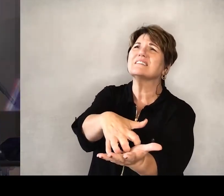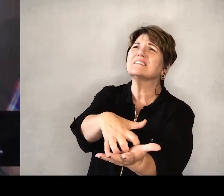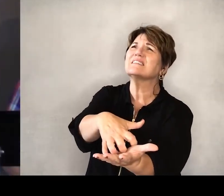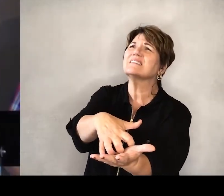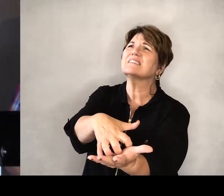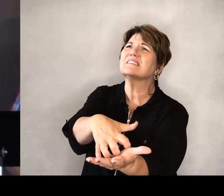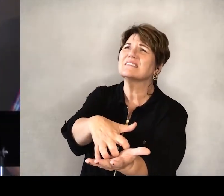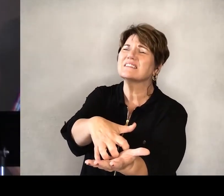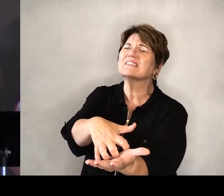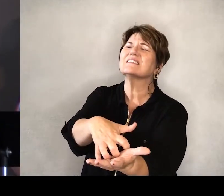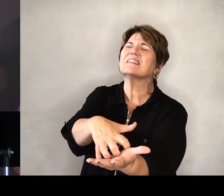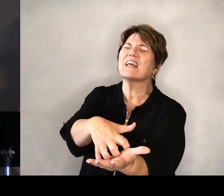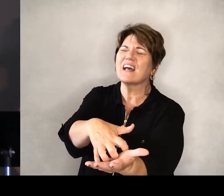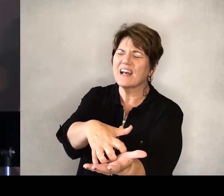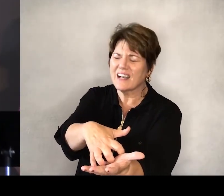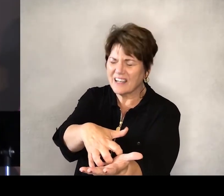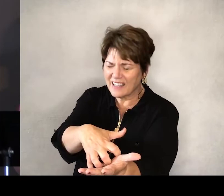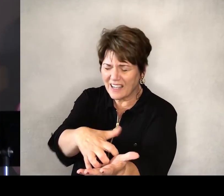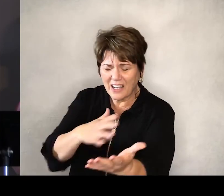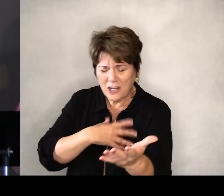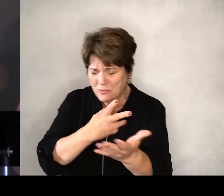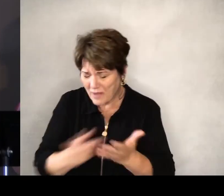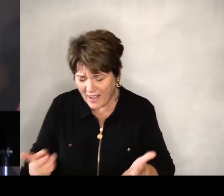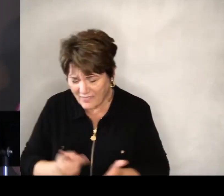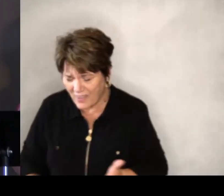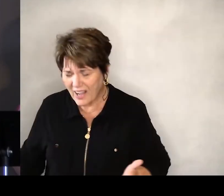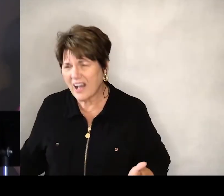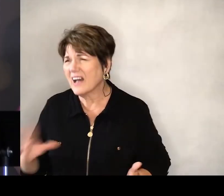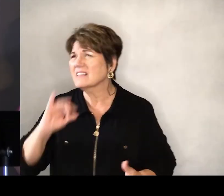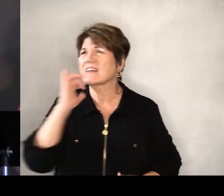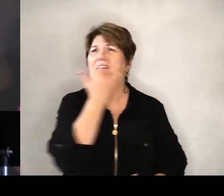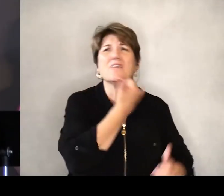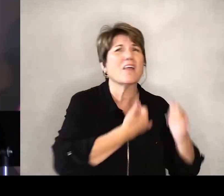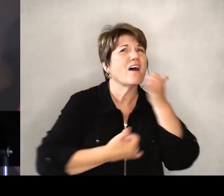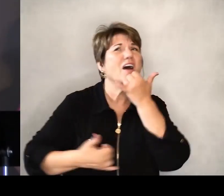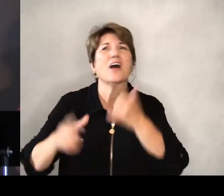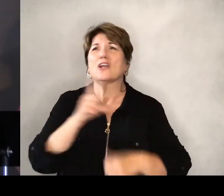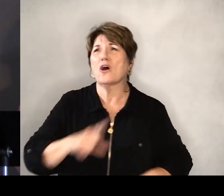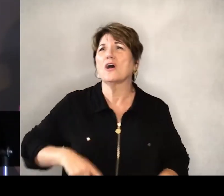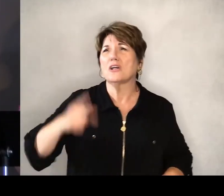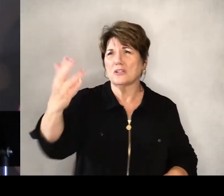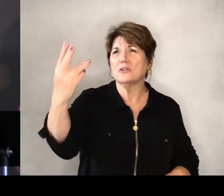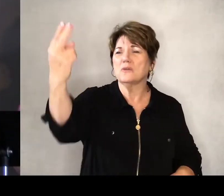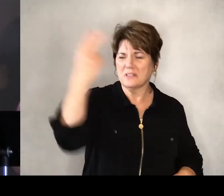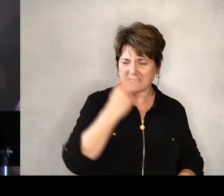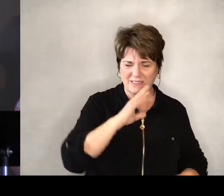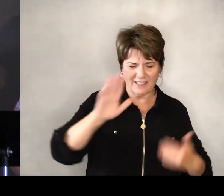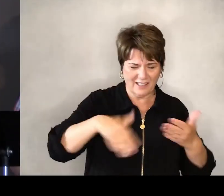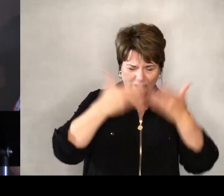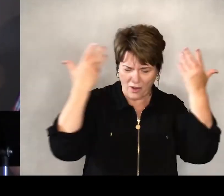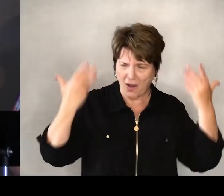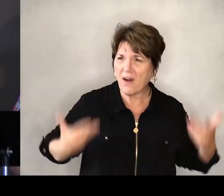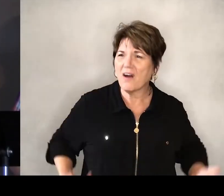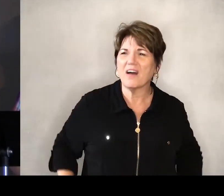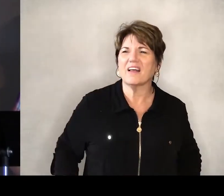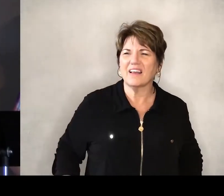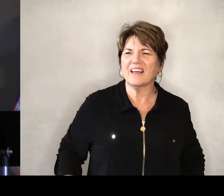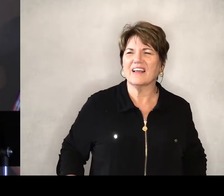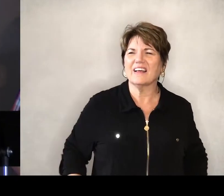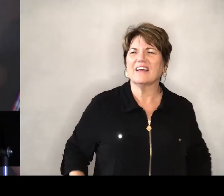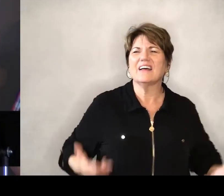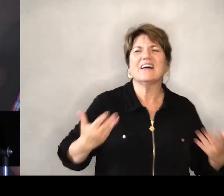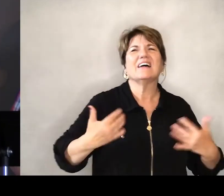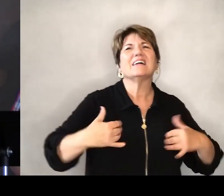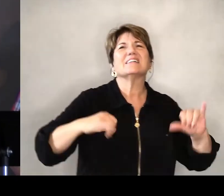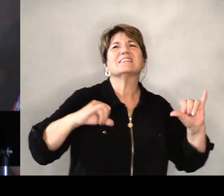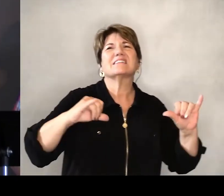weakness, my failures and flaws. Lord, you've seen them all, and you